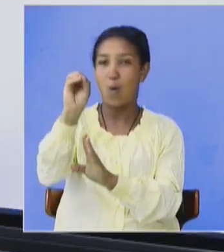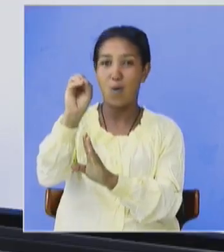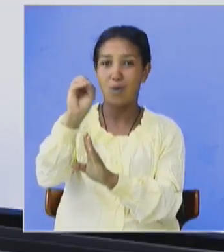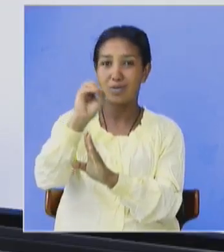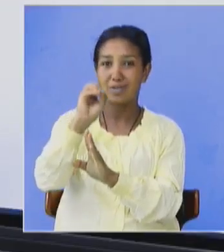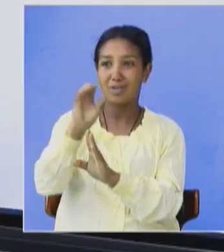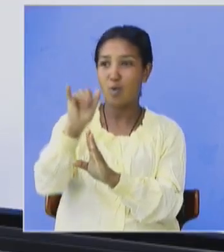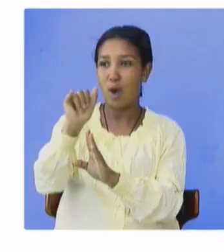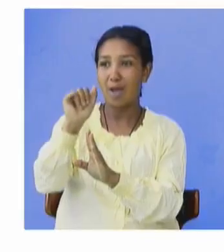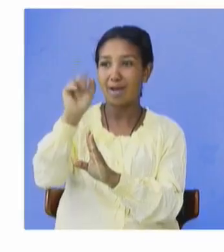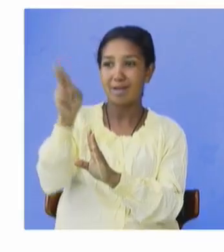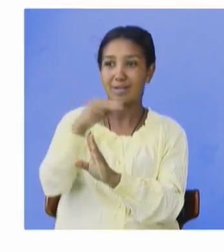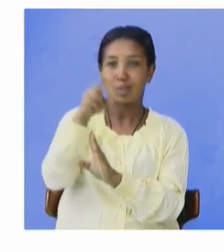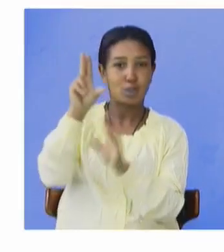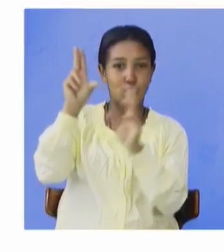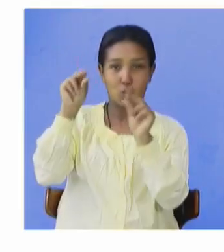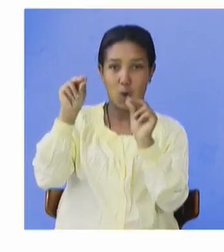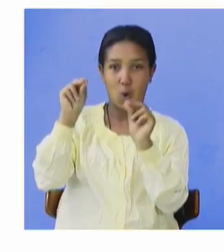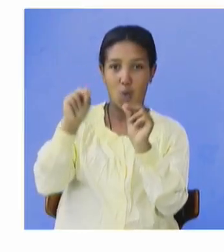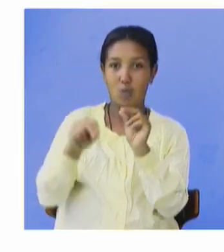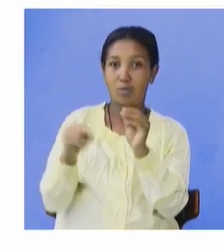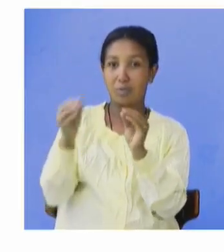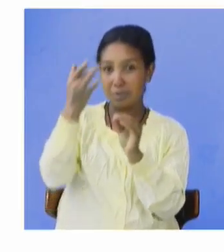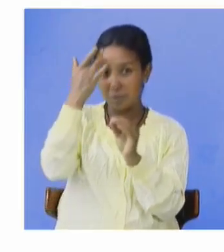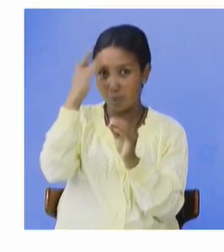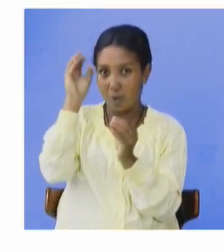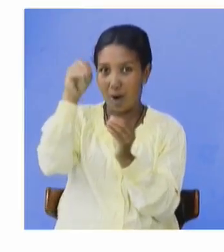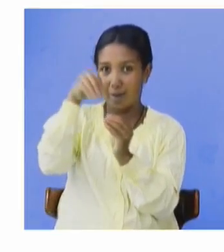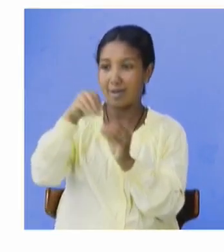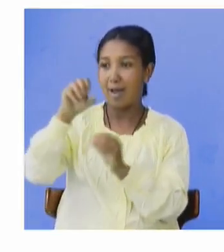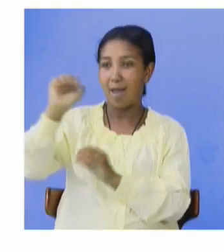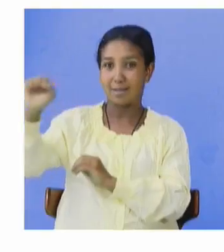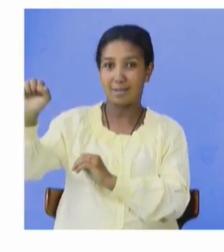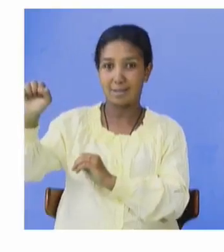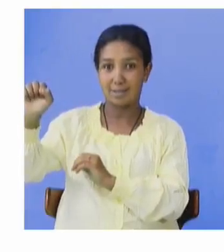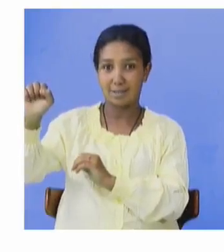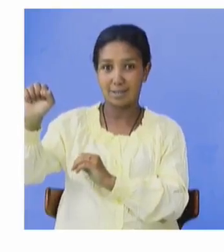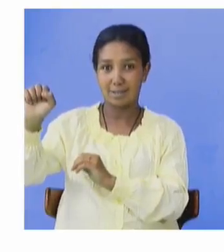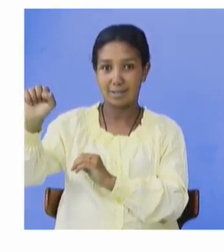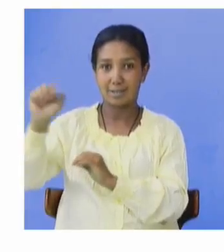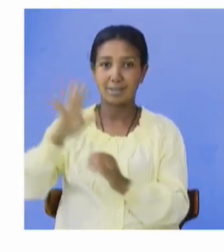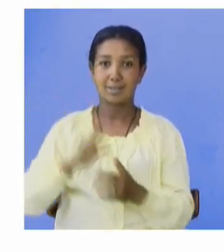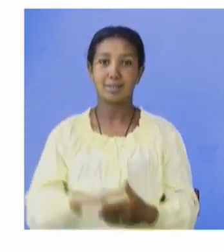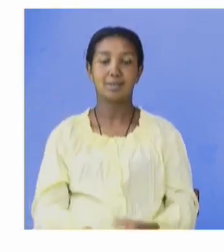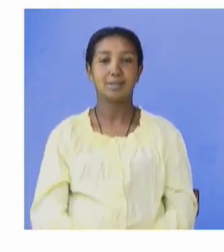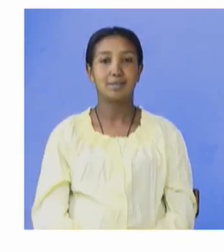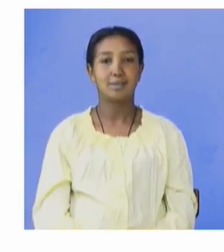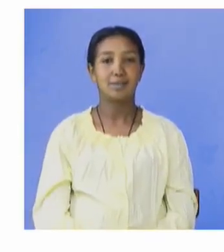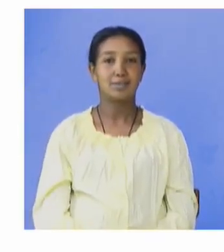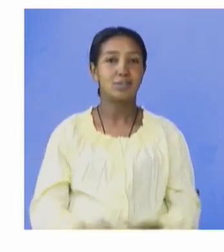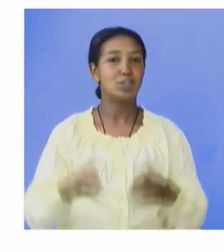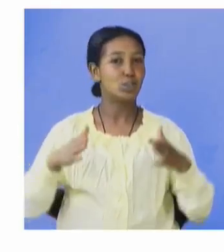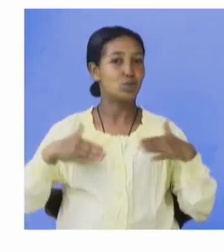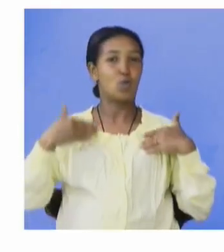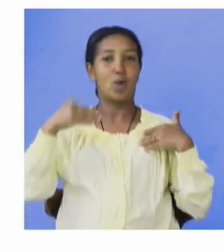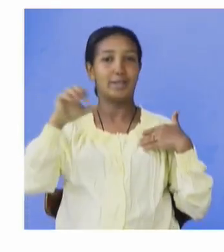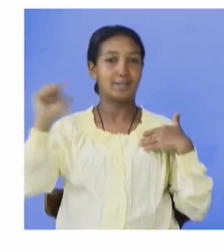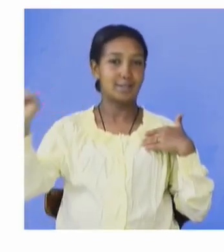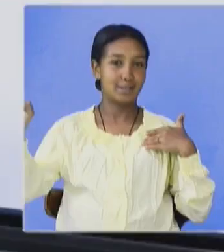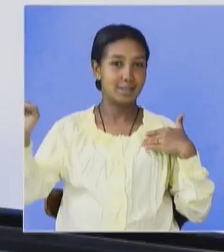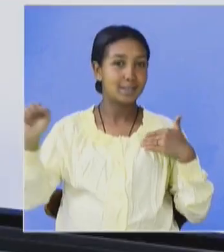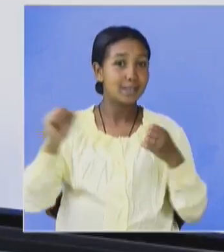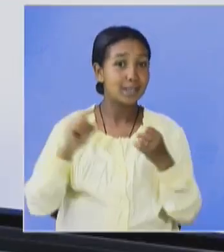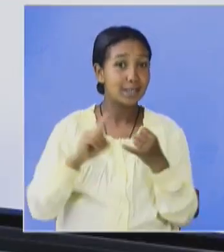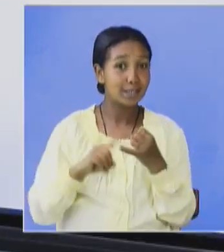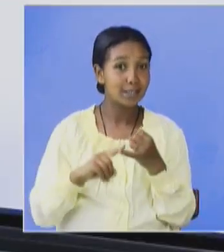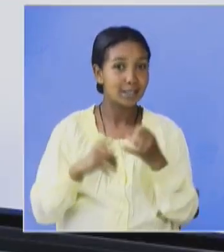don't cancel y and easily add s at the base verb. Enjoy, enjoys. Here